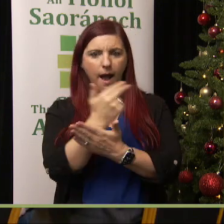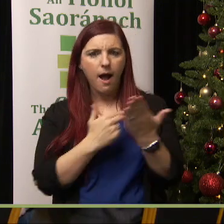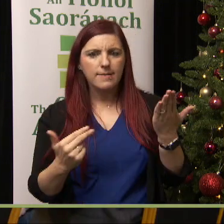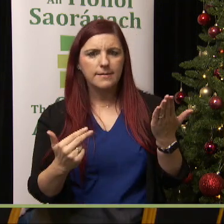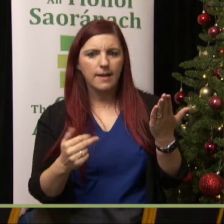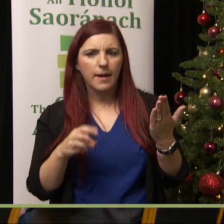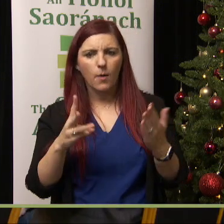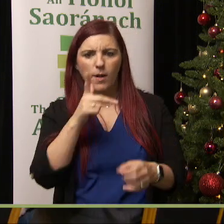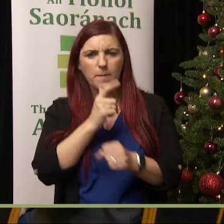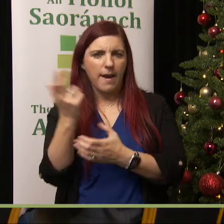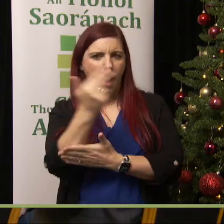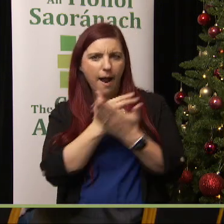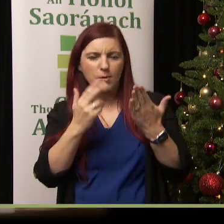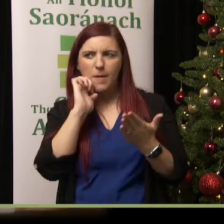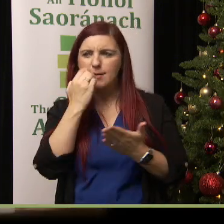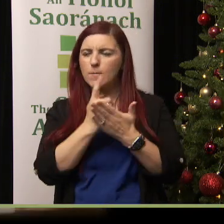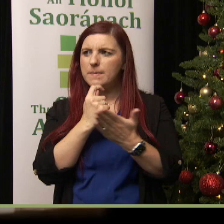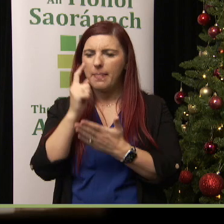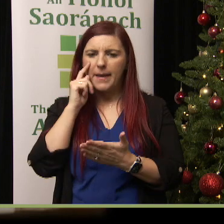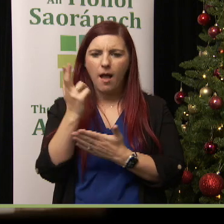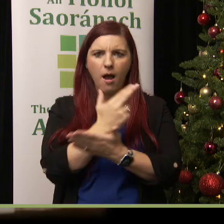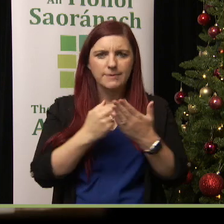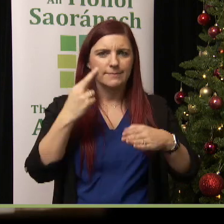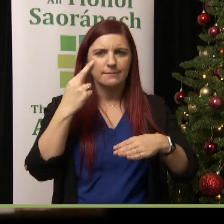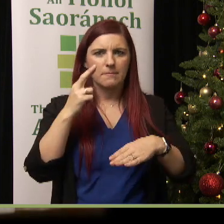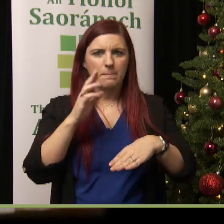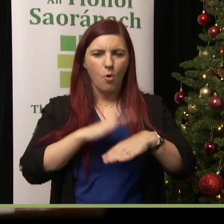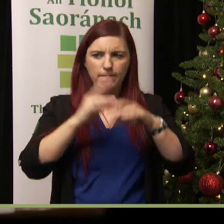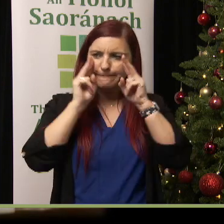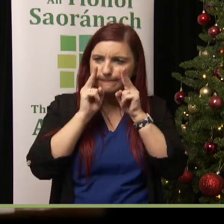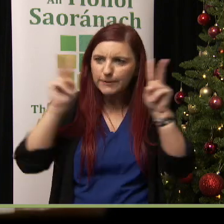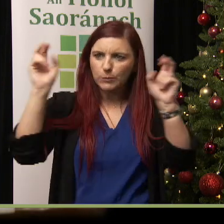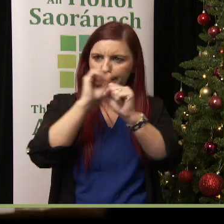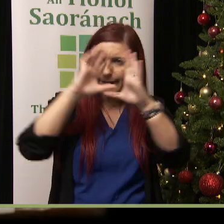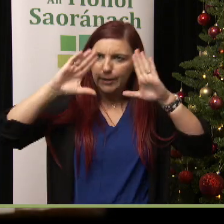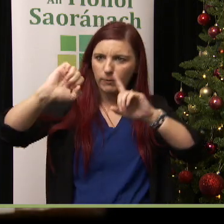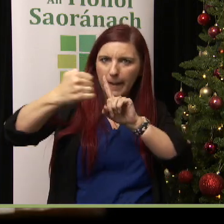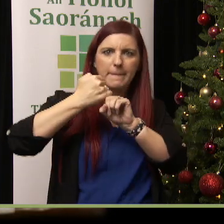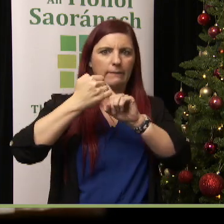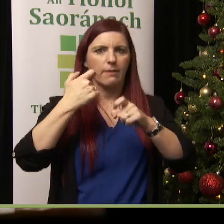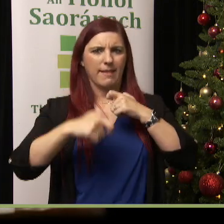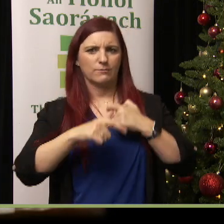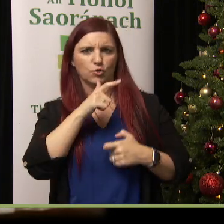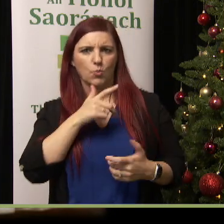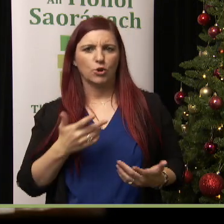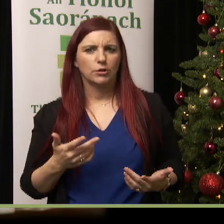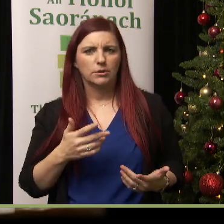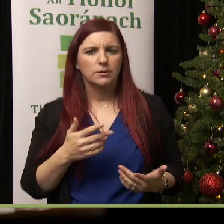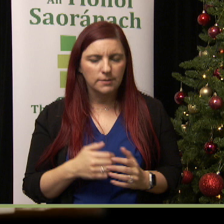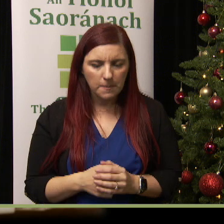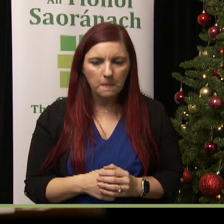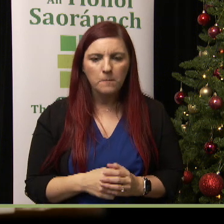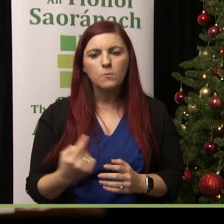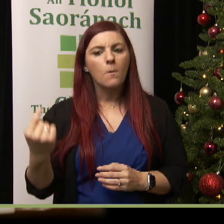speak much more loudly and powerfully than words can, especially scientific words that we tend to use. So this piece